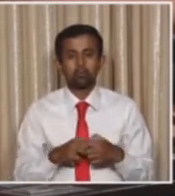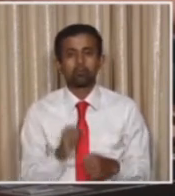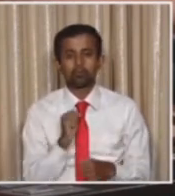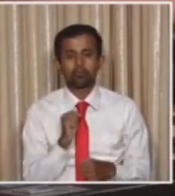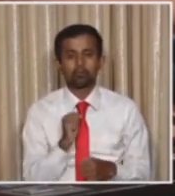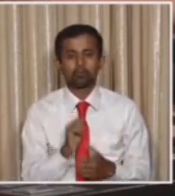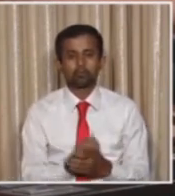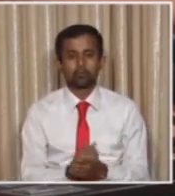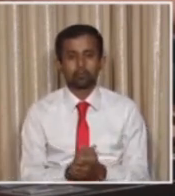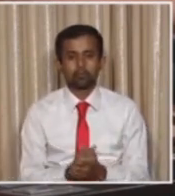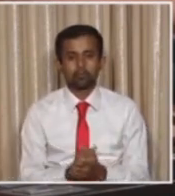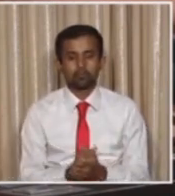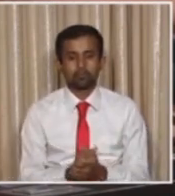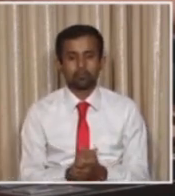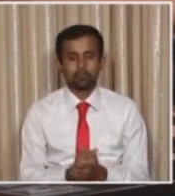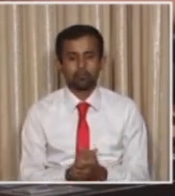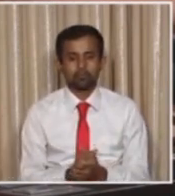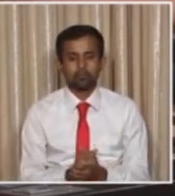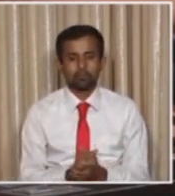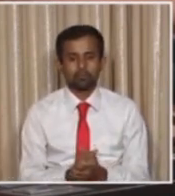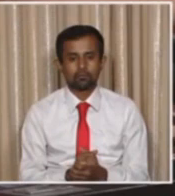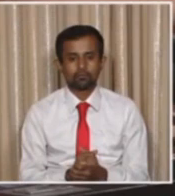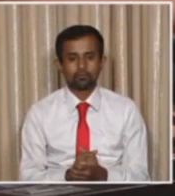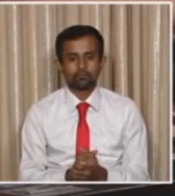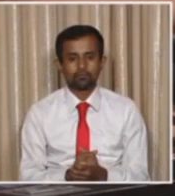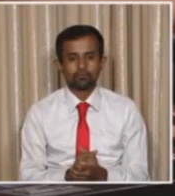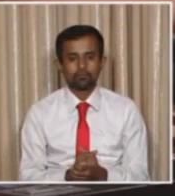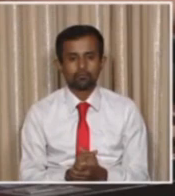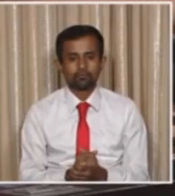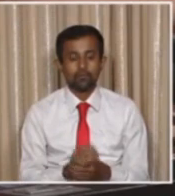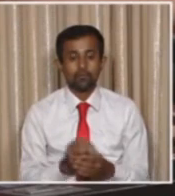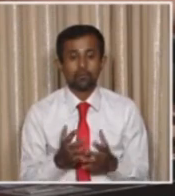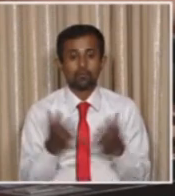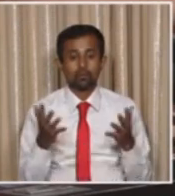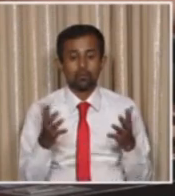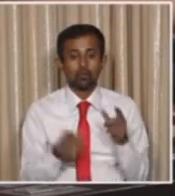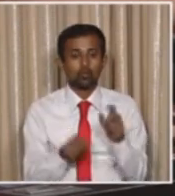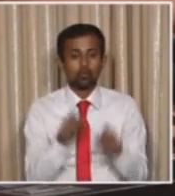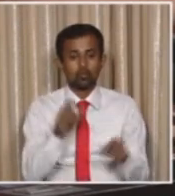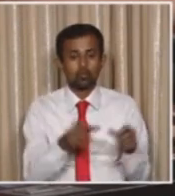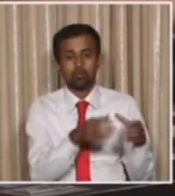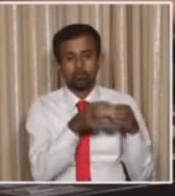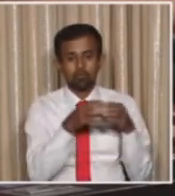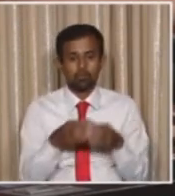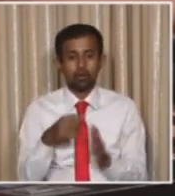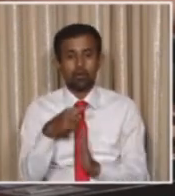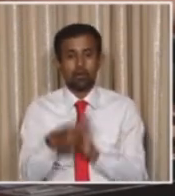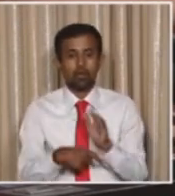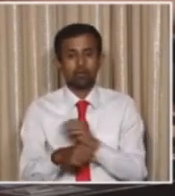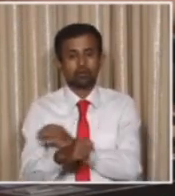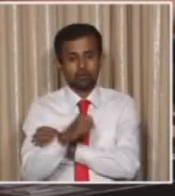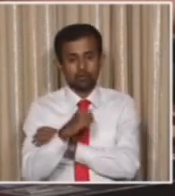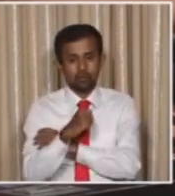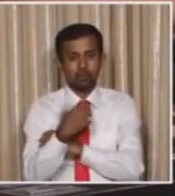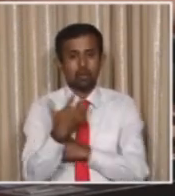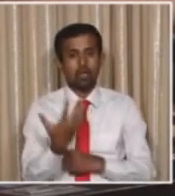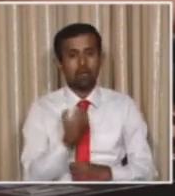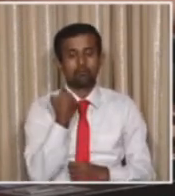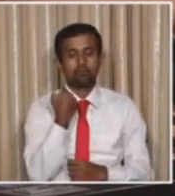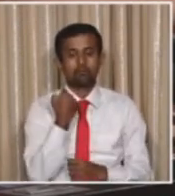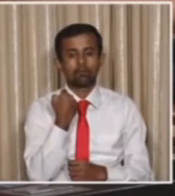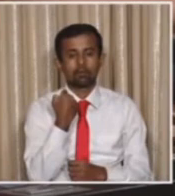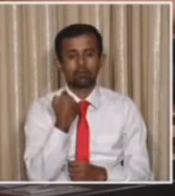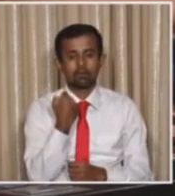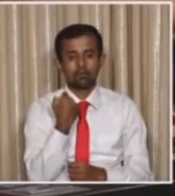largest choosing to usurp the powers of state for itself and completely disenfranchise those others